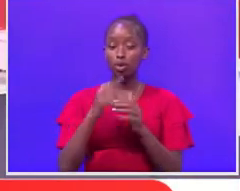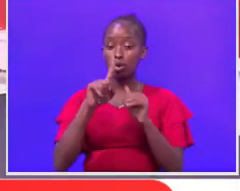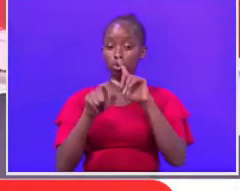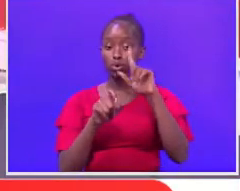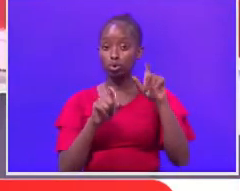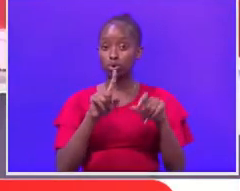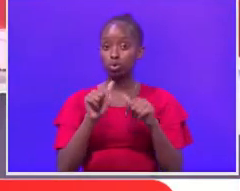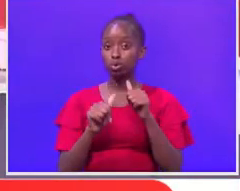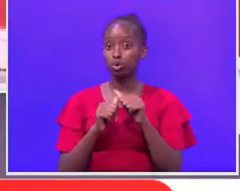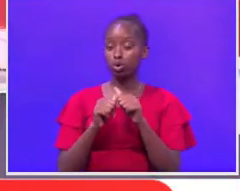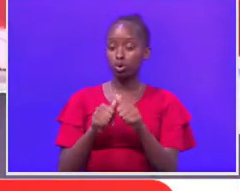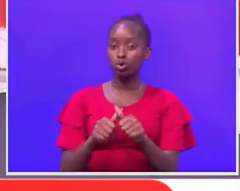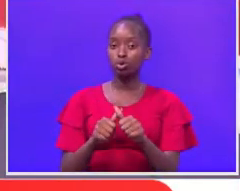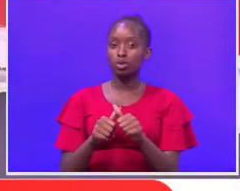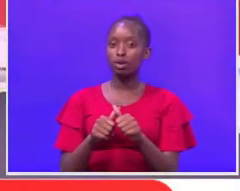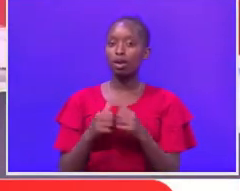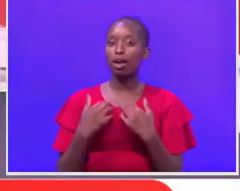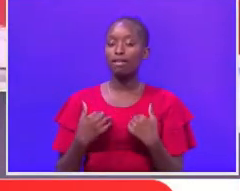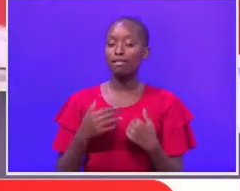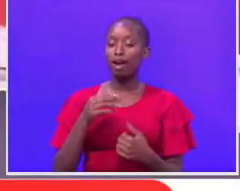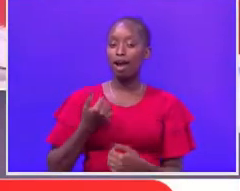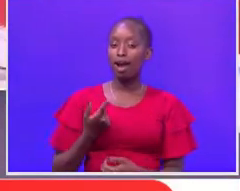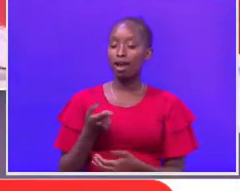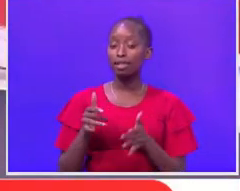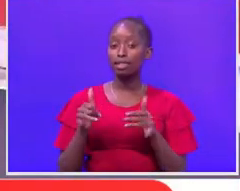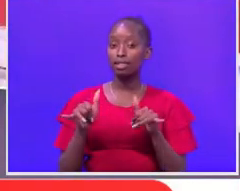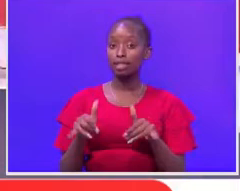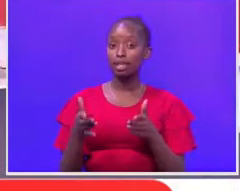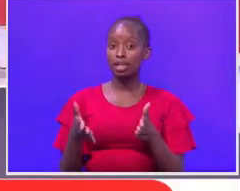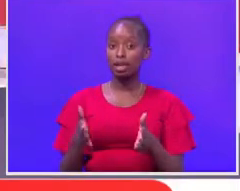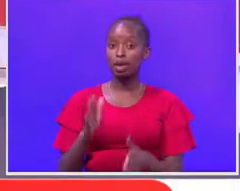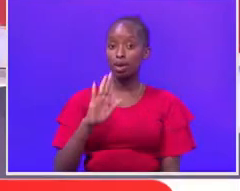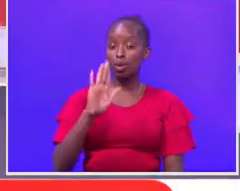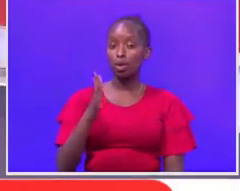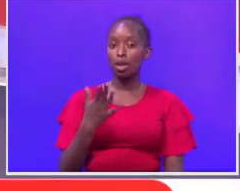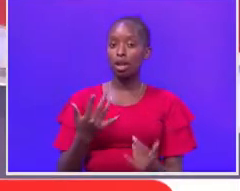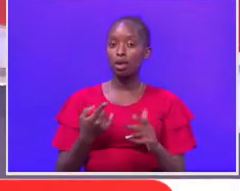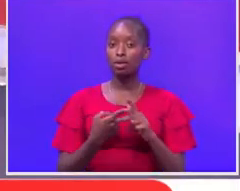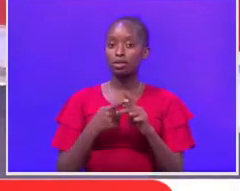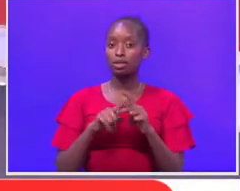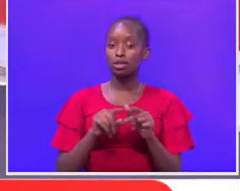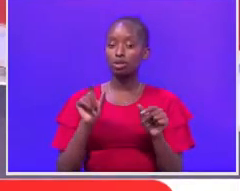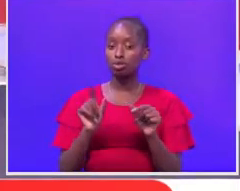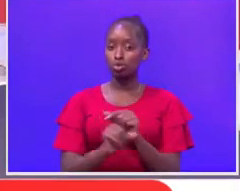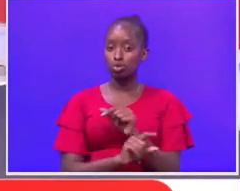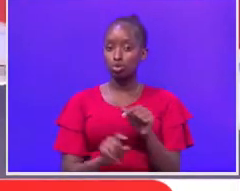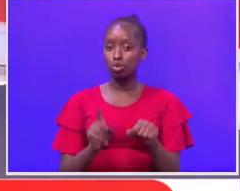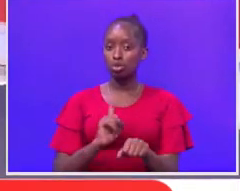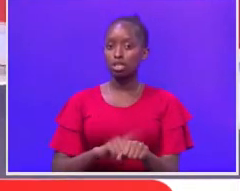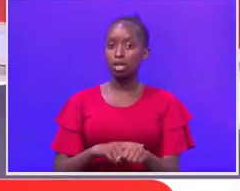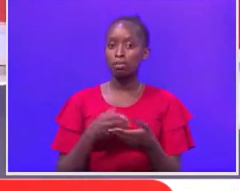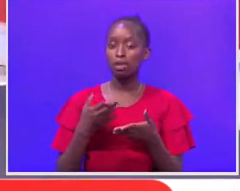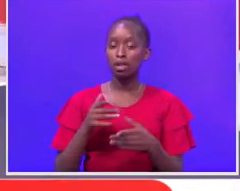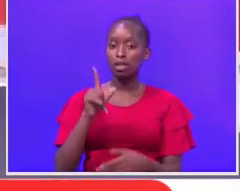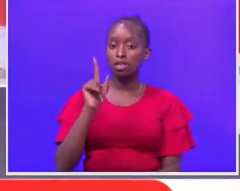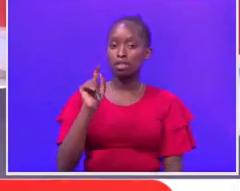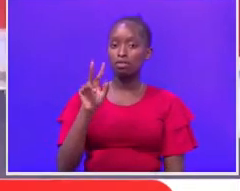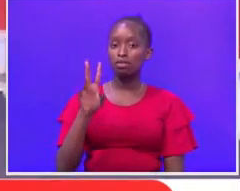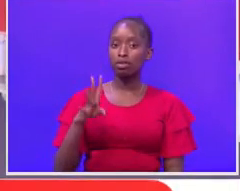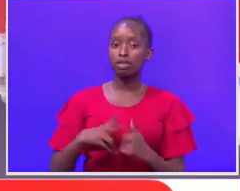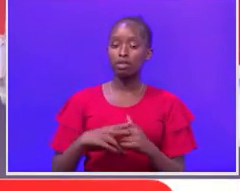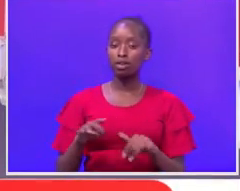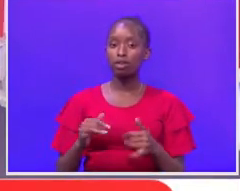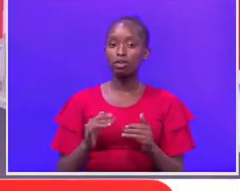our viewers. Keep them coming. PS will be here. That conversation is starting in a short while at TV47 News,